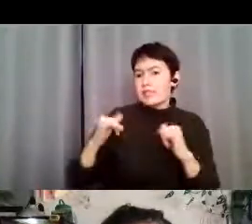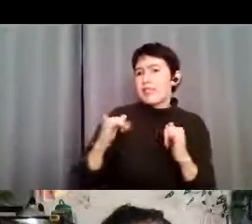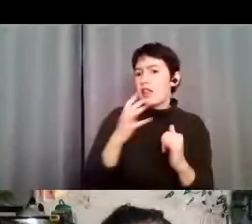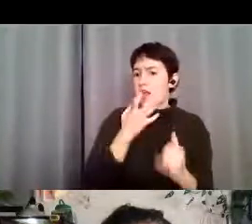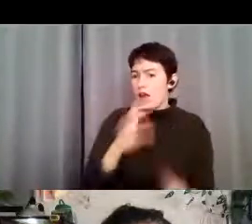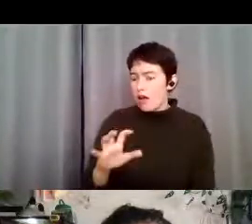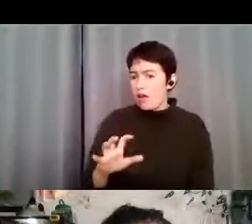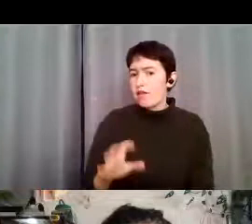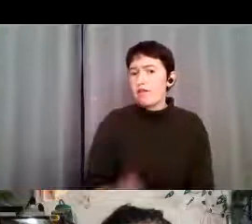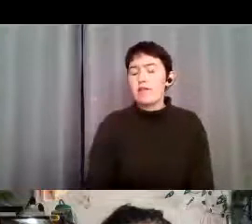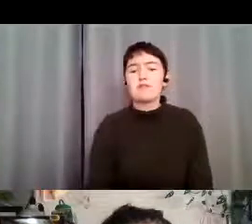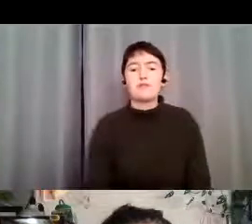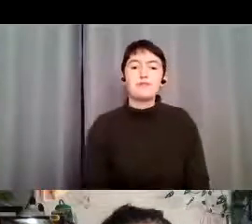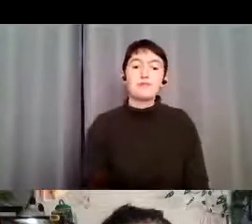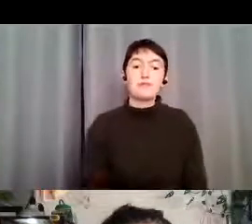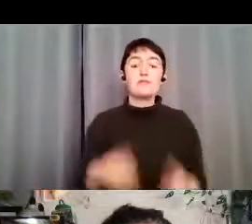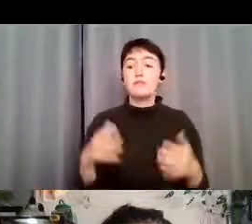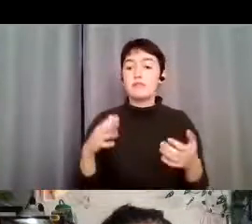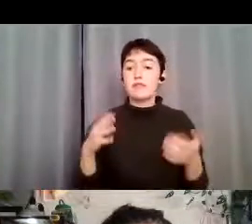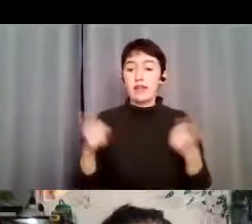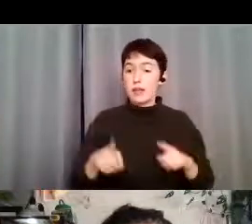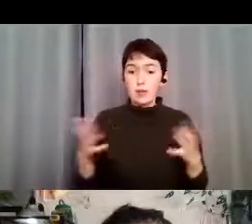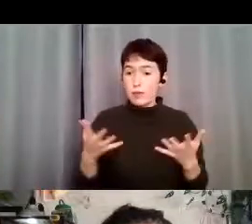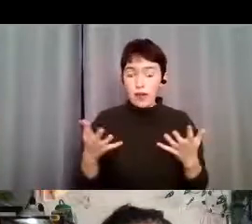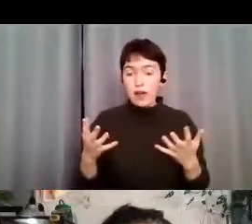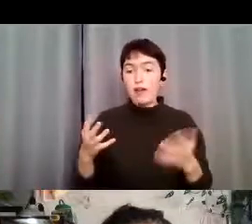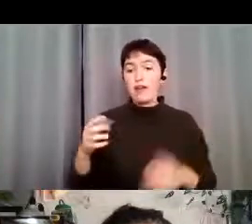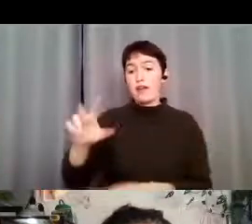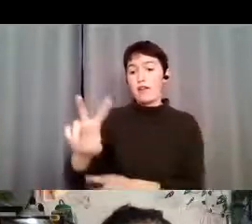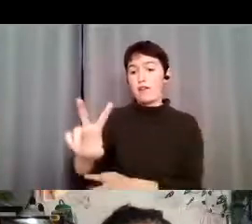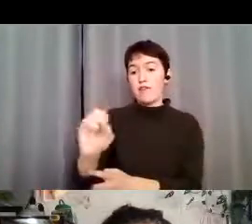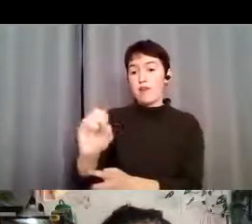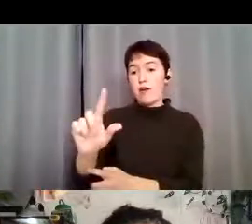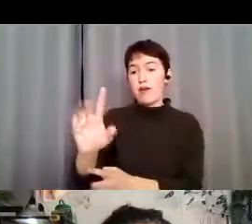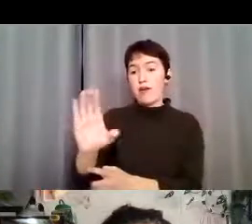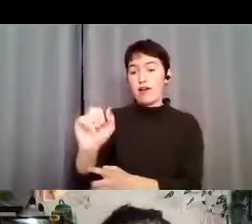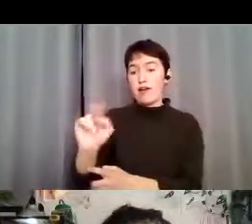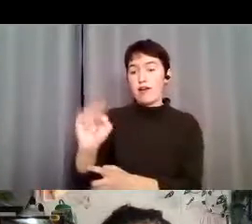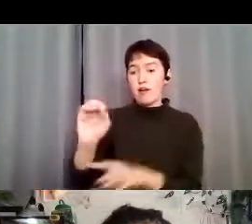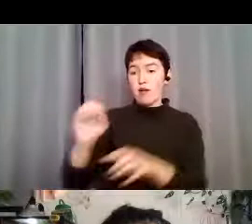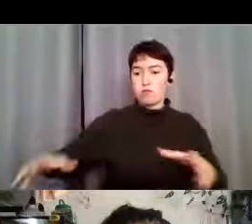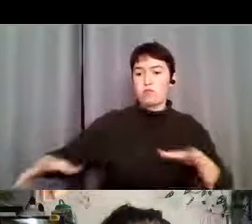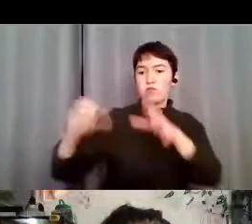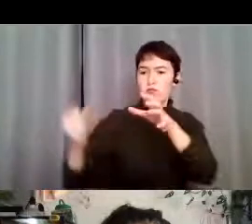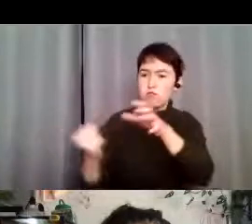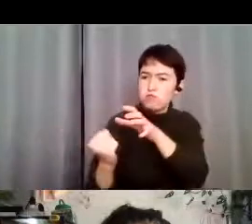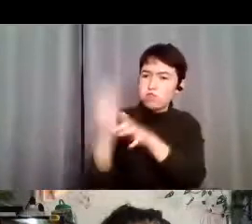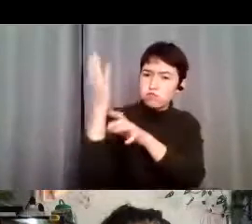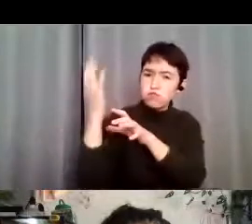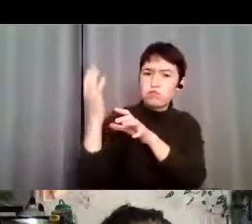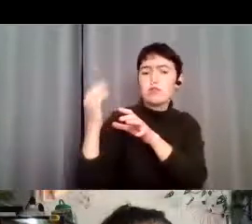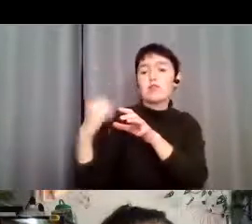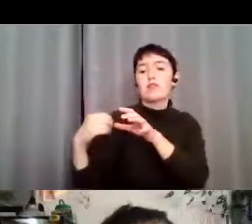that led to volcanoes, volcanic eruptions on the surface of the moon. So you can see all of these lava fields that